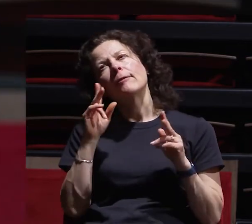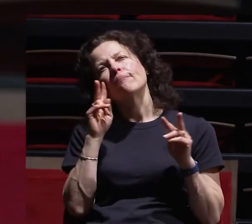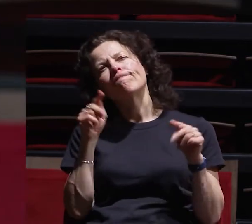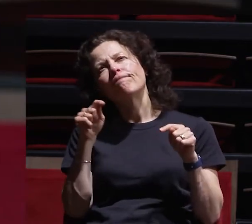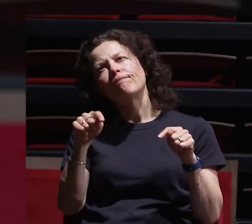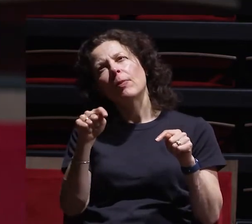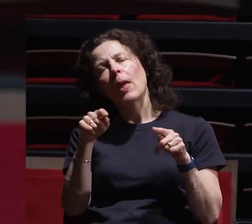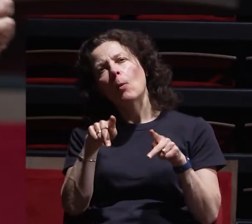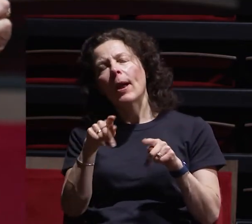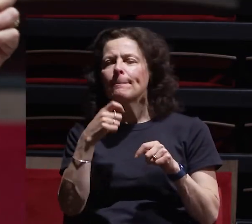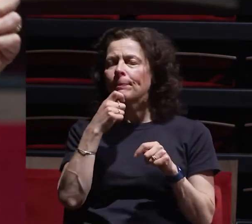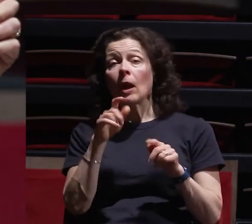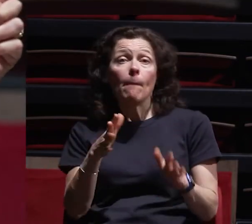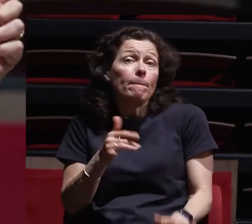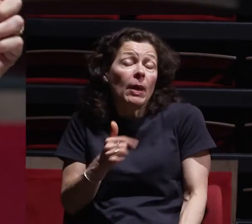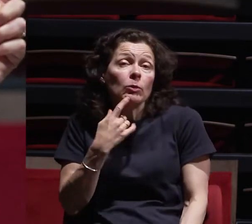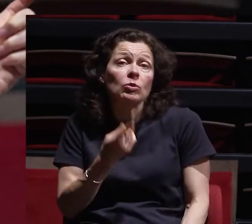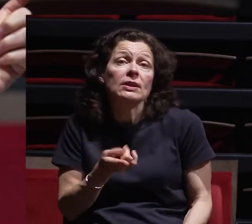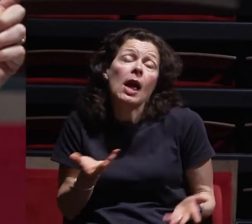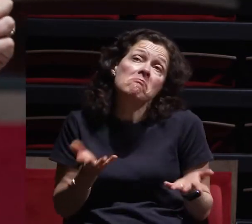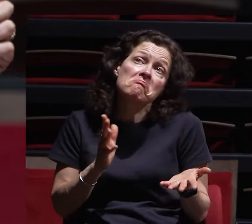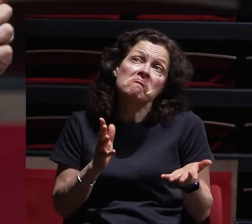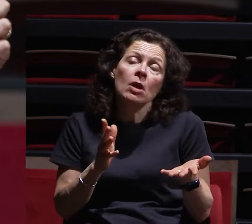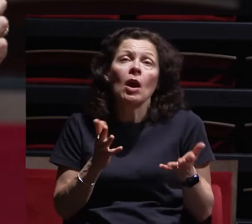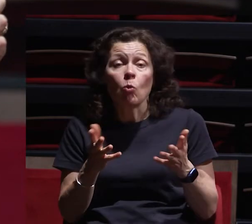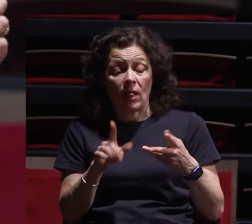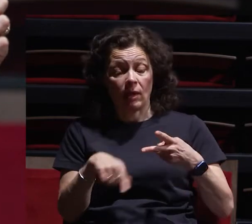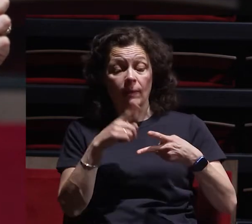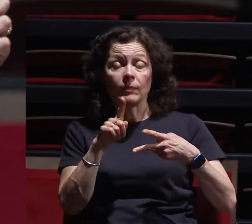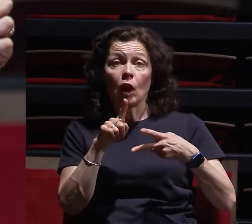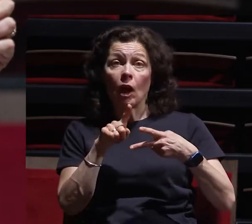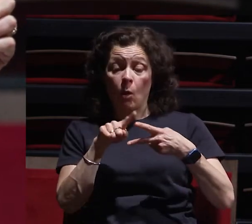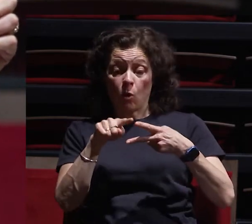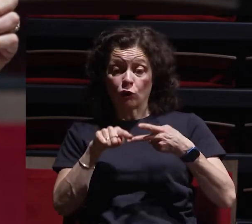If you looked at it in that way, you might say, okay, so